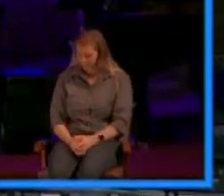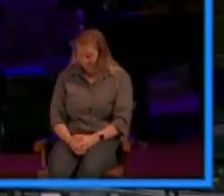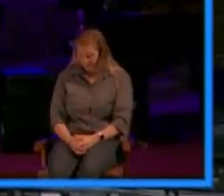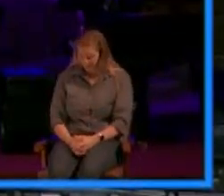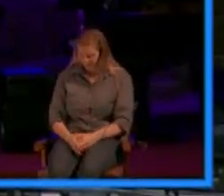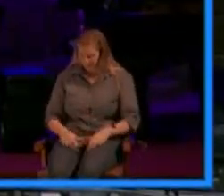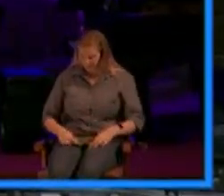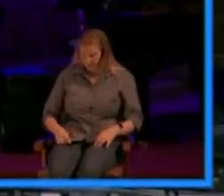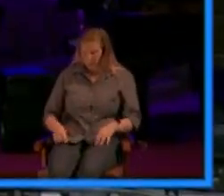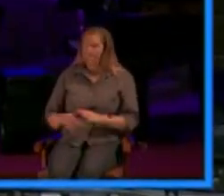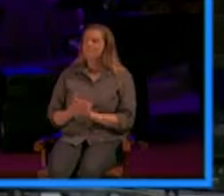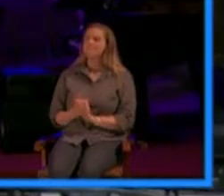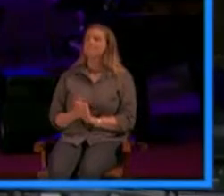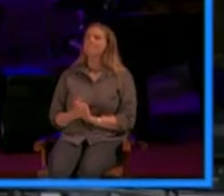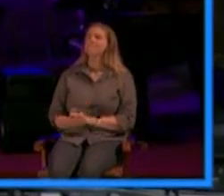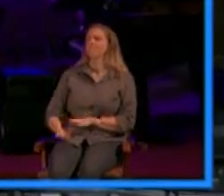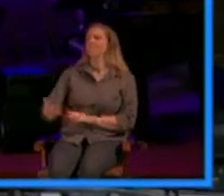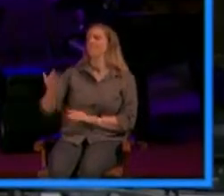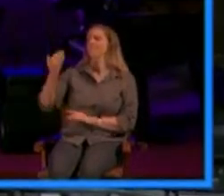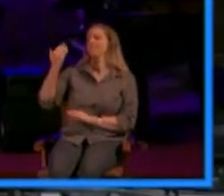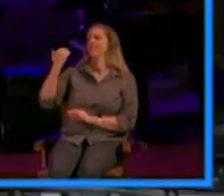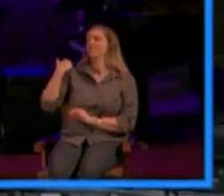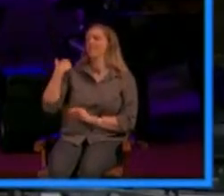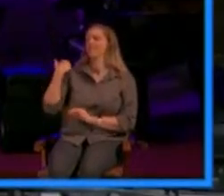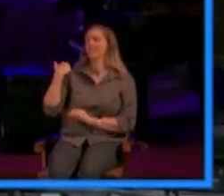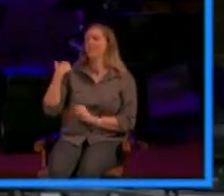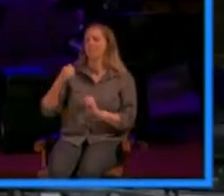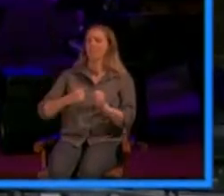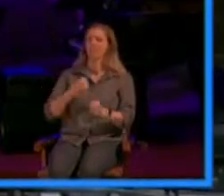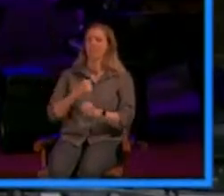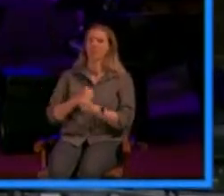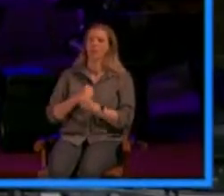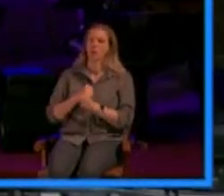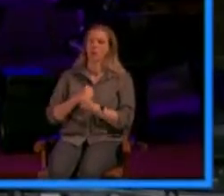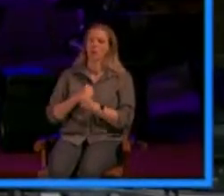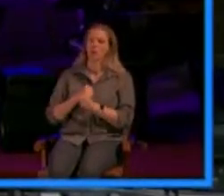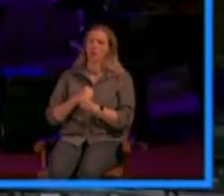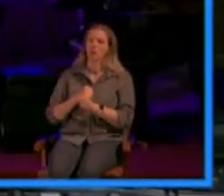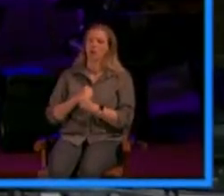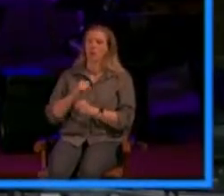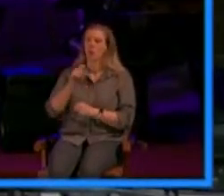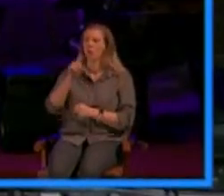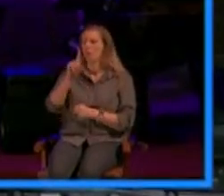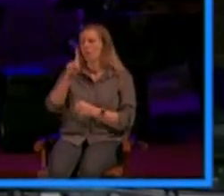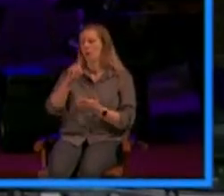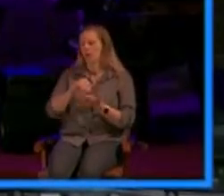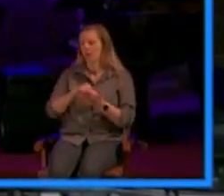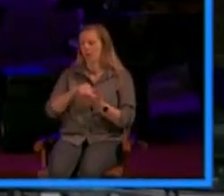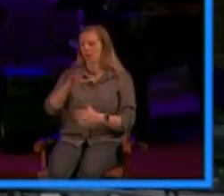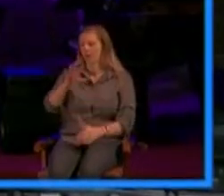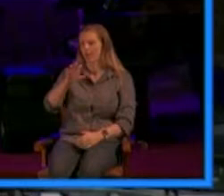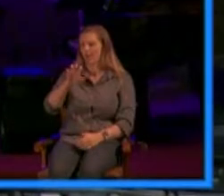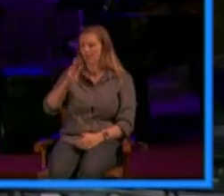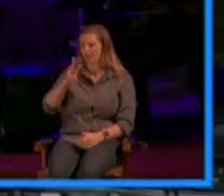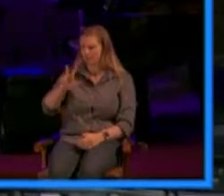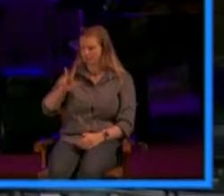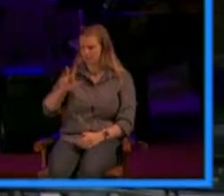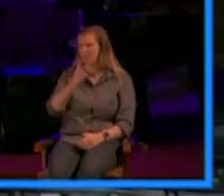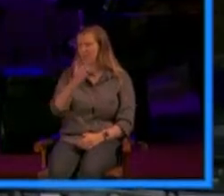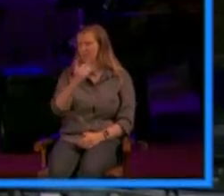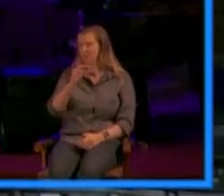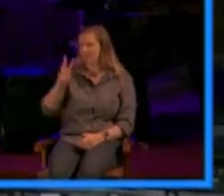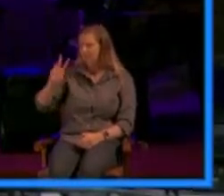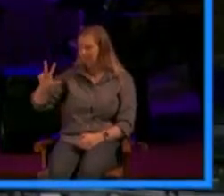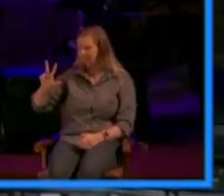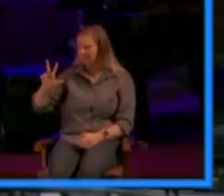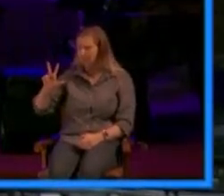In the year 1563, a man by the name of John Fox wrote a book